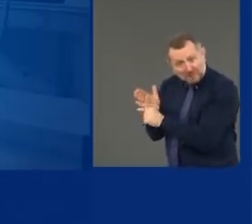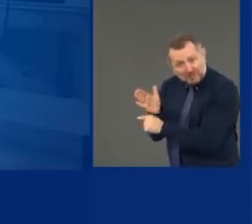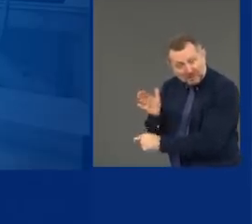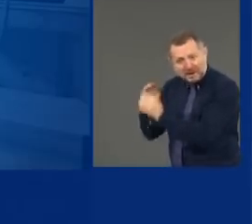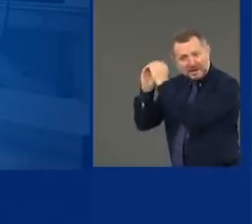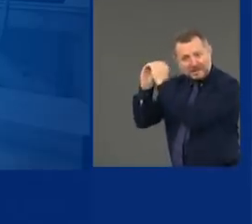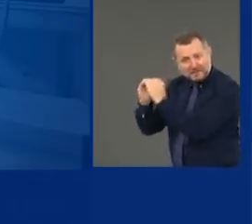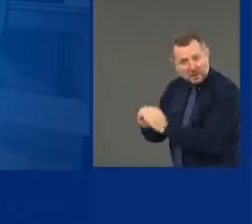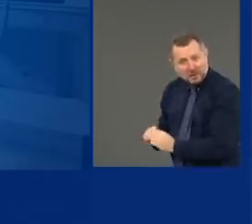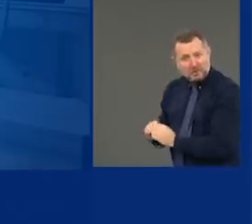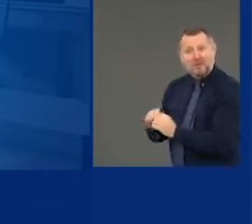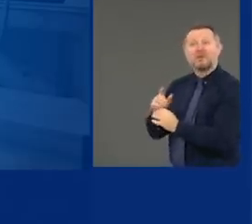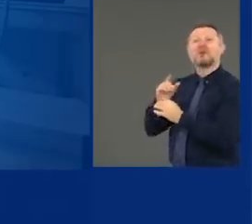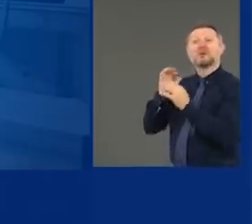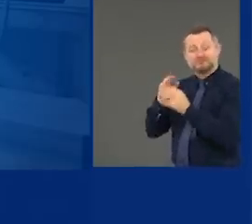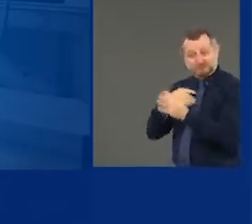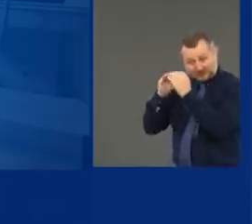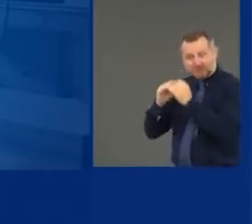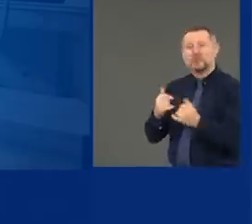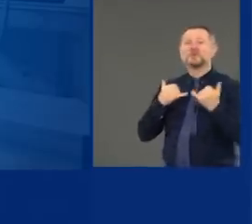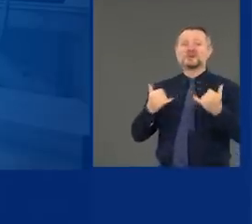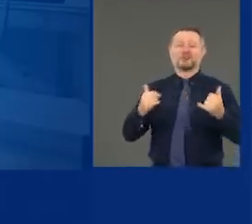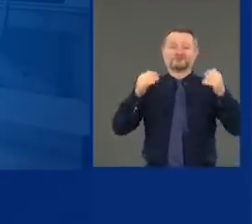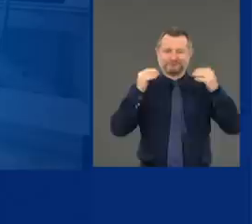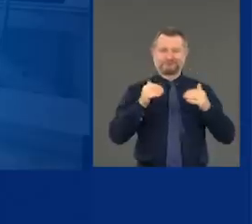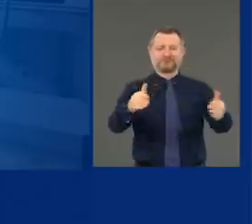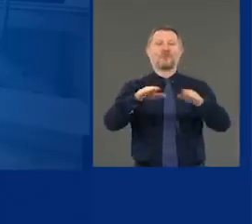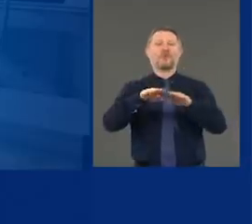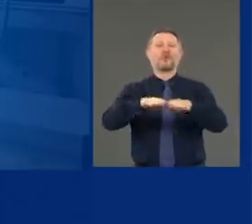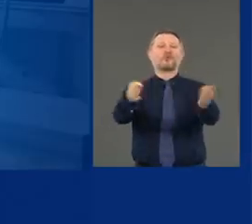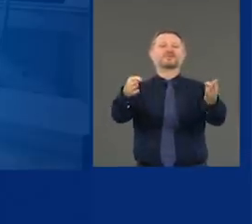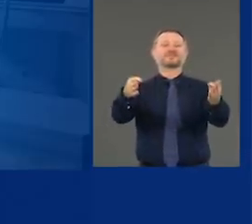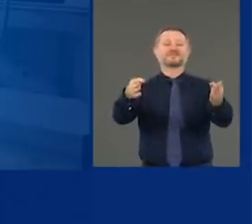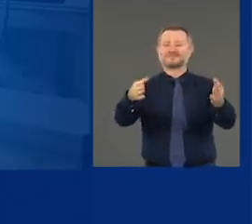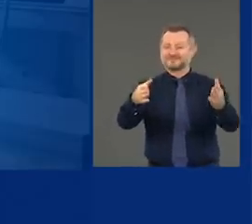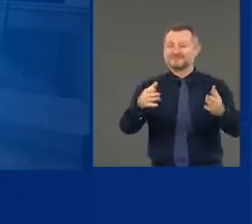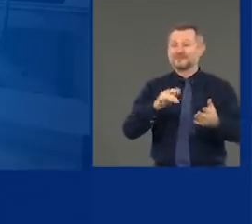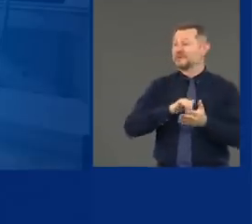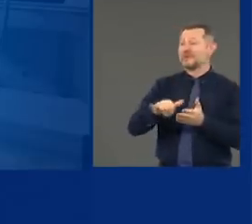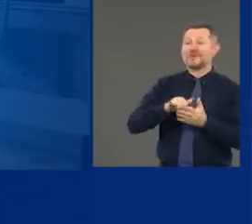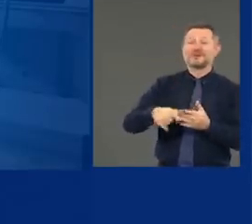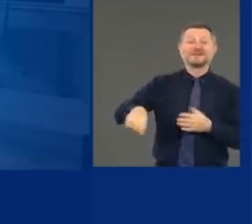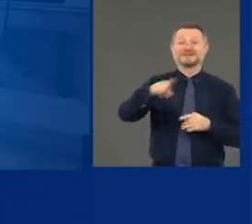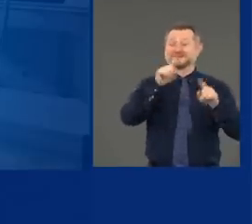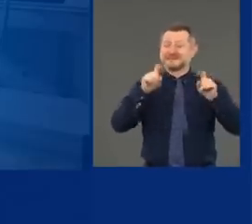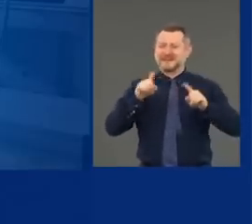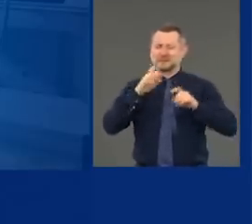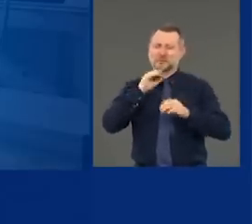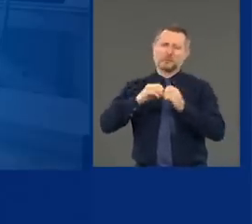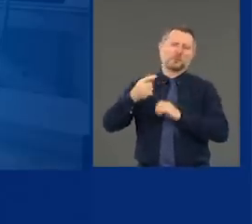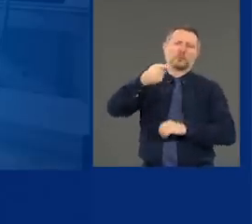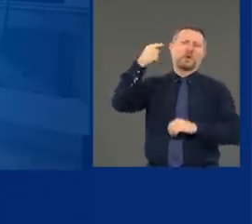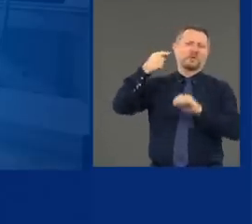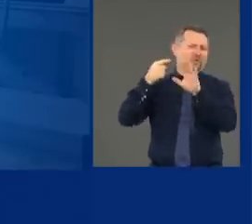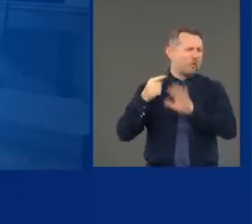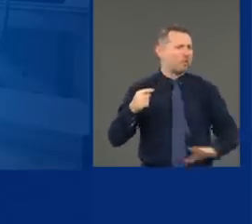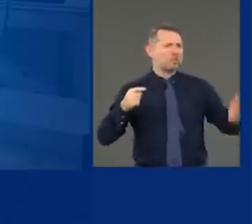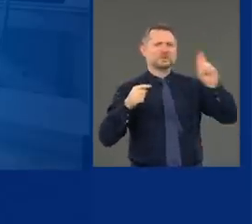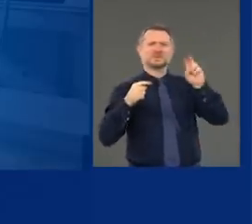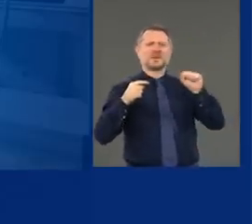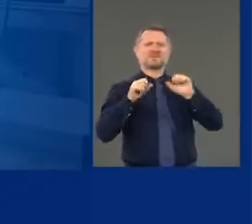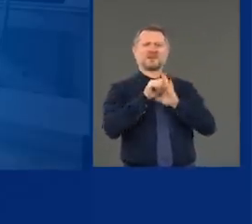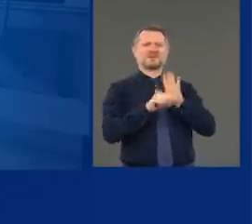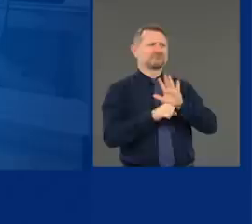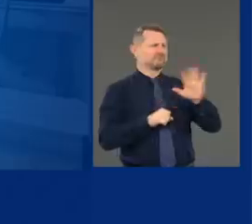can reopen. We are doing more tests than any state in the United States. We're doing more tests than